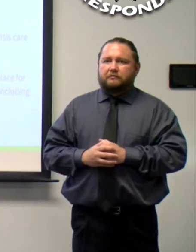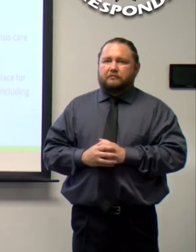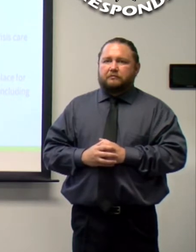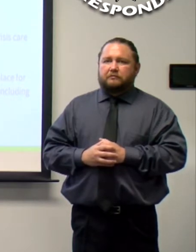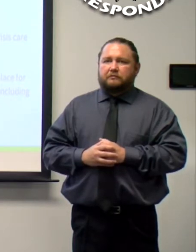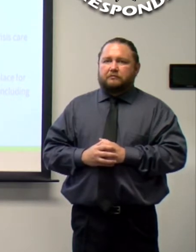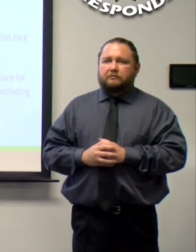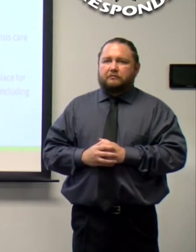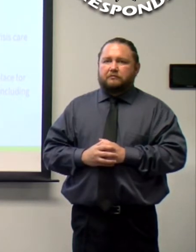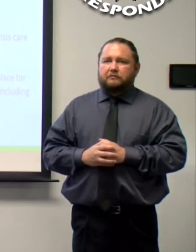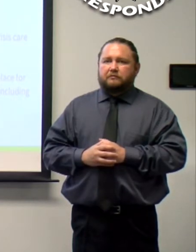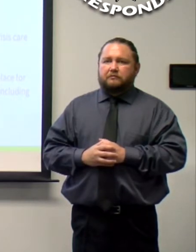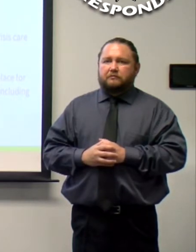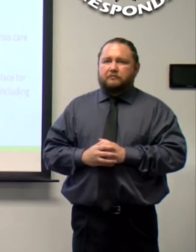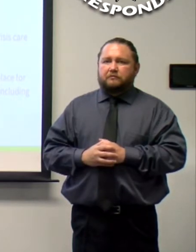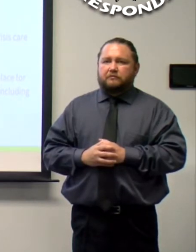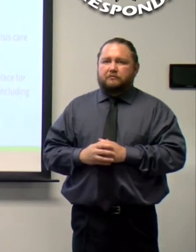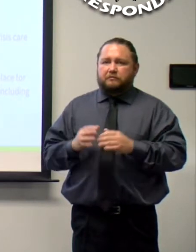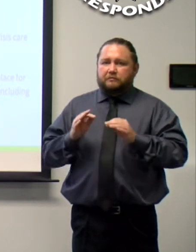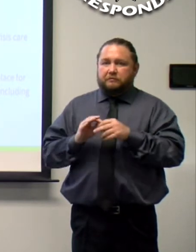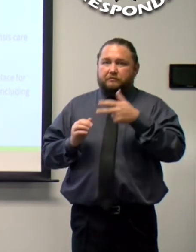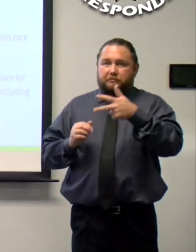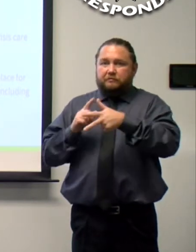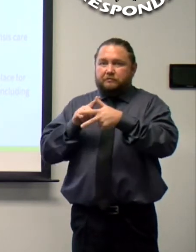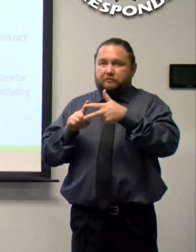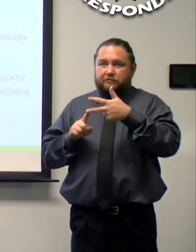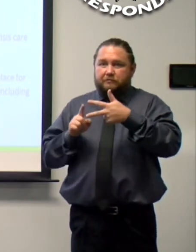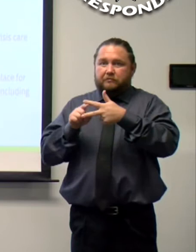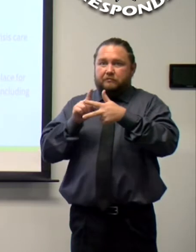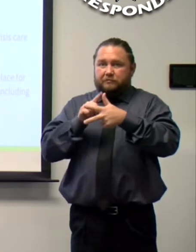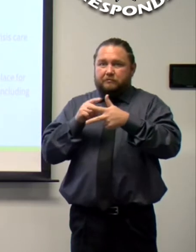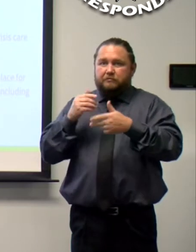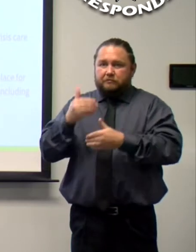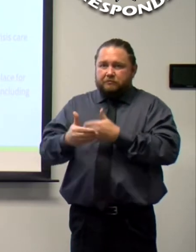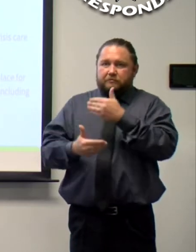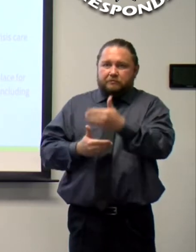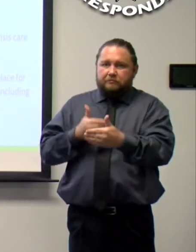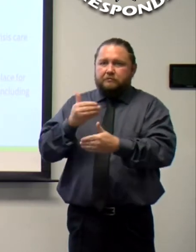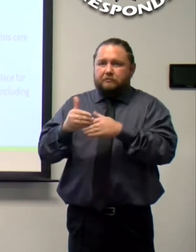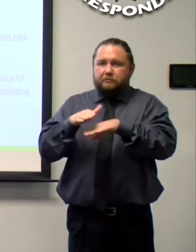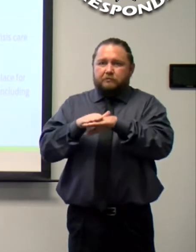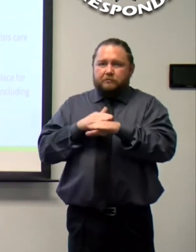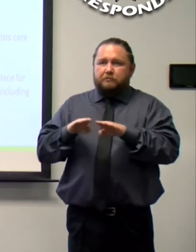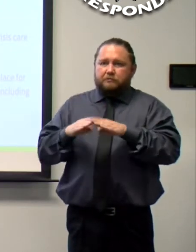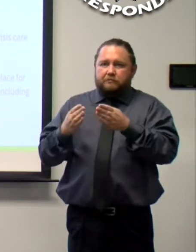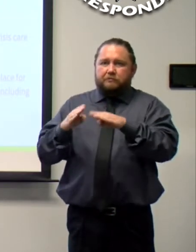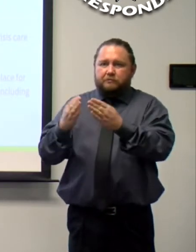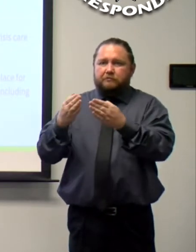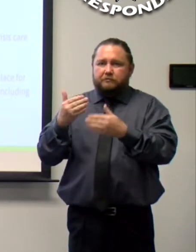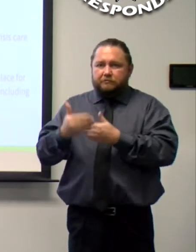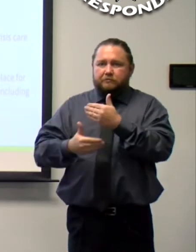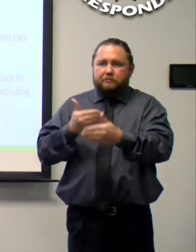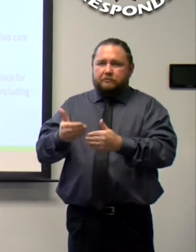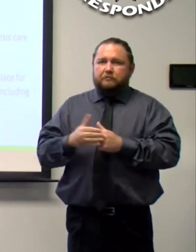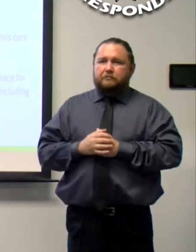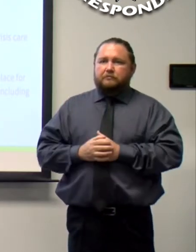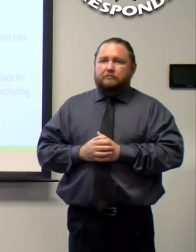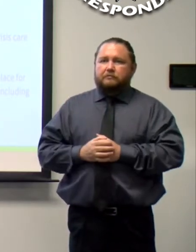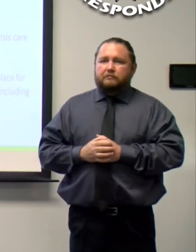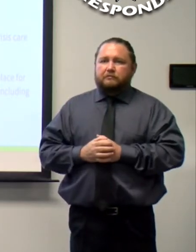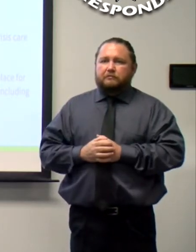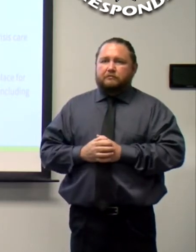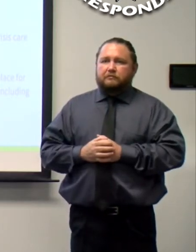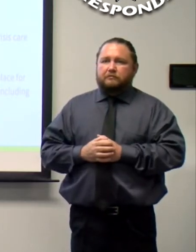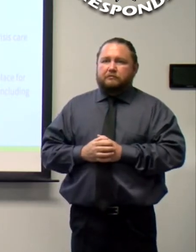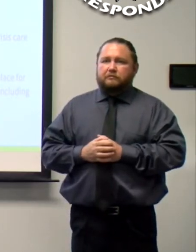the economy. Now, of course, the reopening is under the control of the state of New Hampshire, principally through the governor's